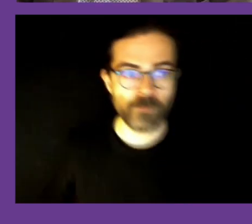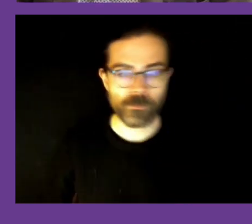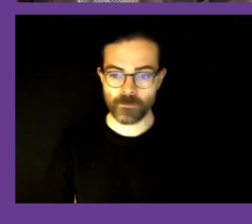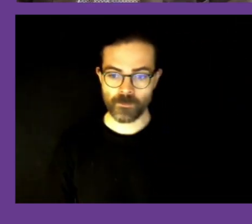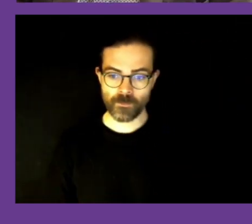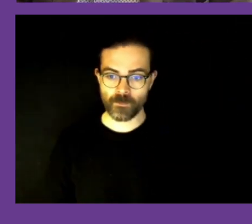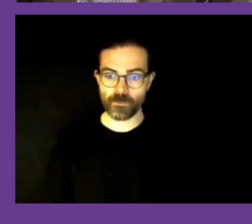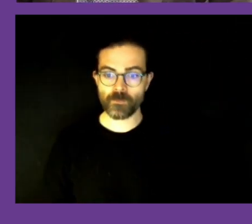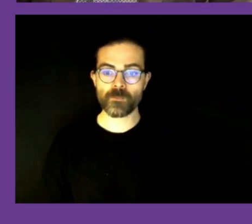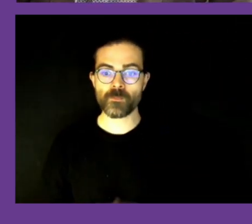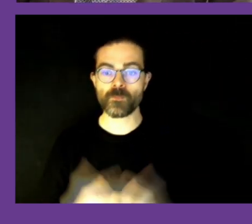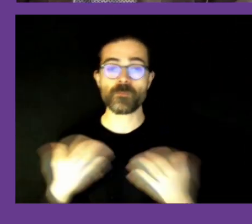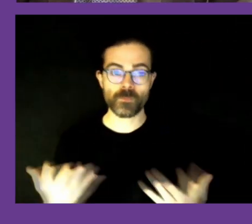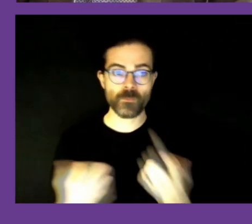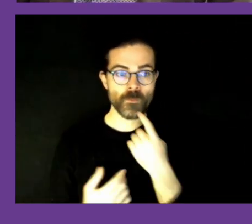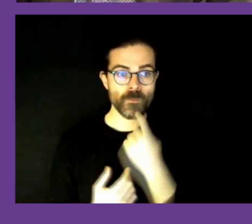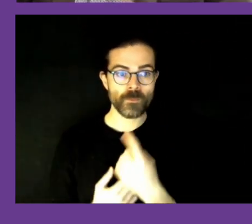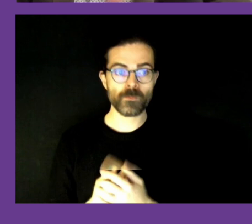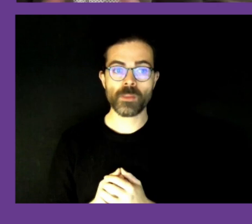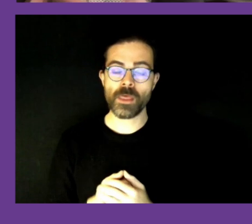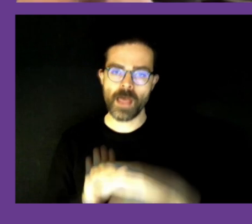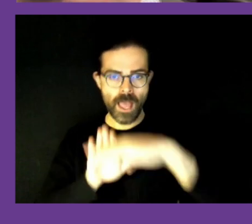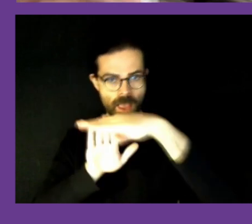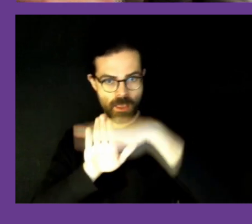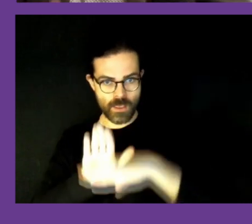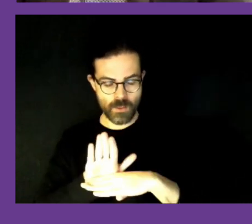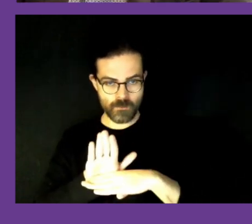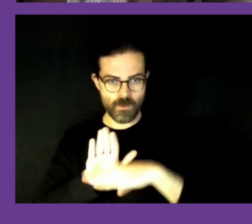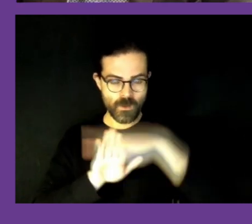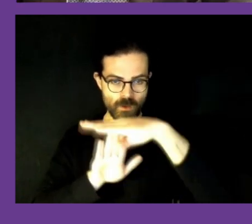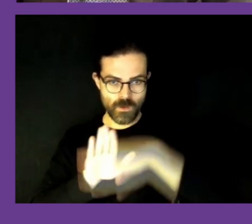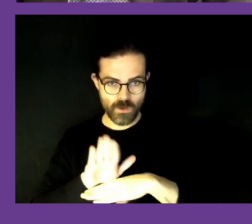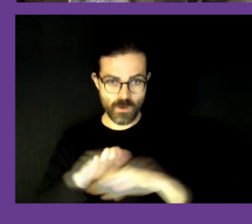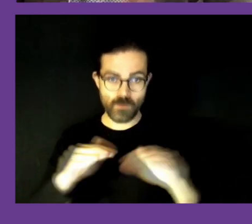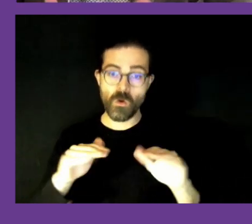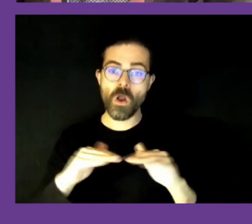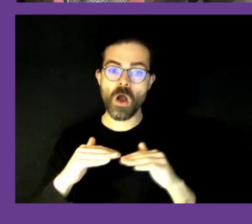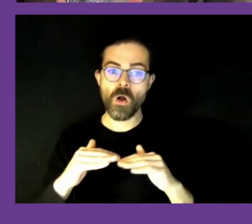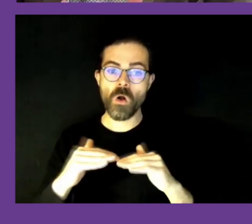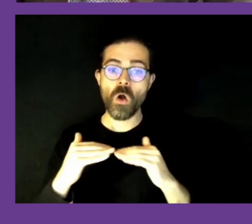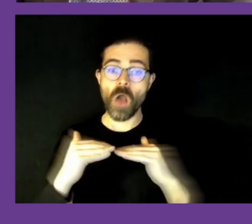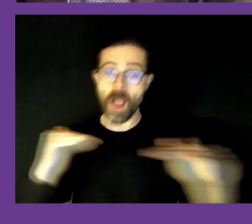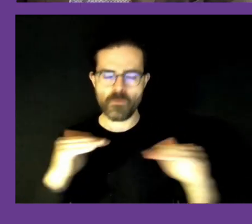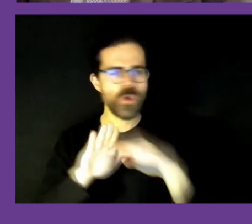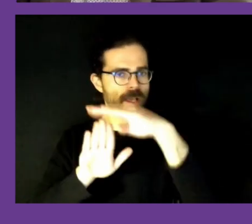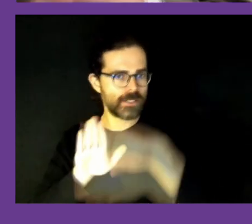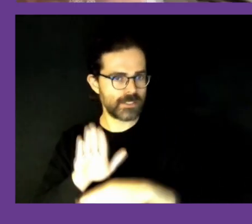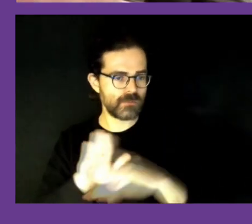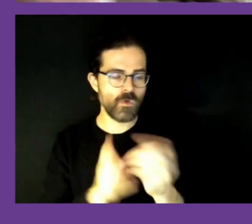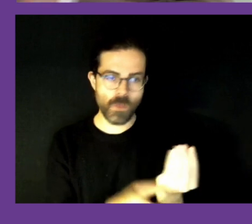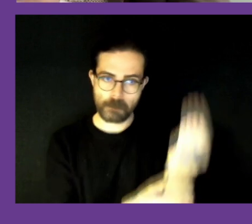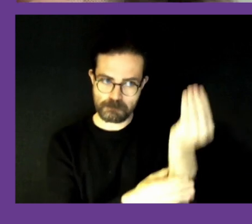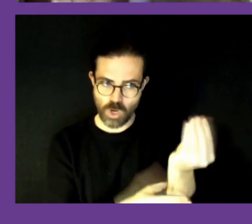So what are harmonized standards? Harmonized standard is a standard that provides the technical specifications needed for a product to